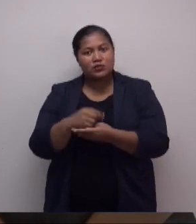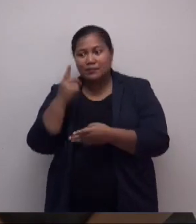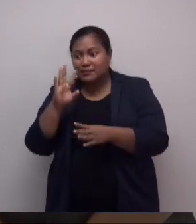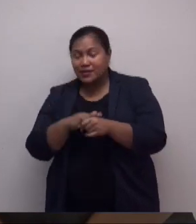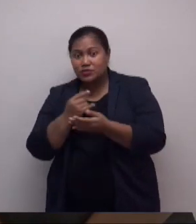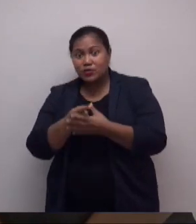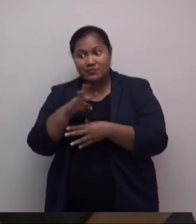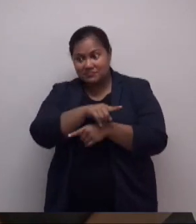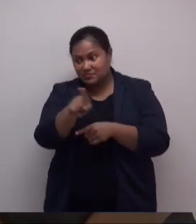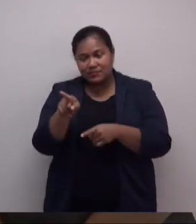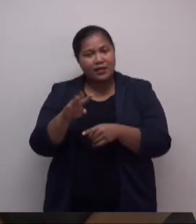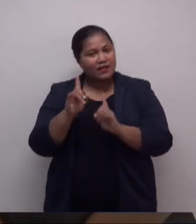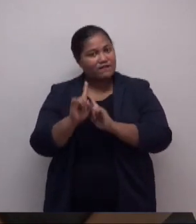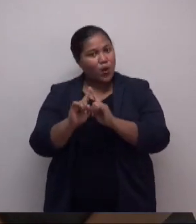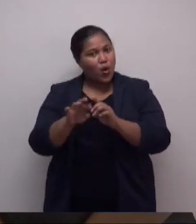fines to rule breakers.